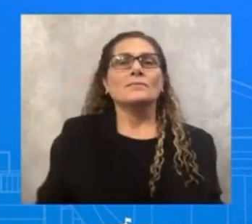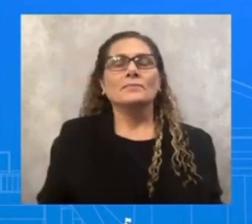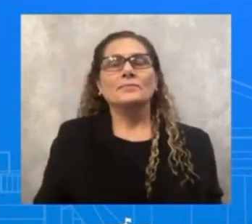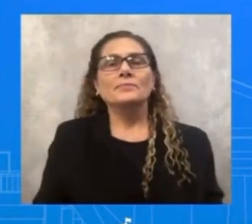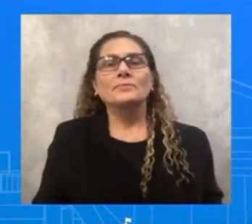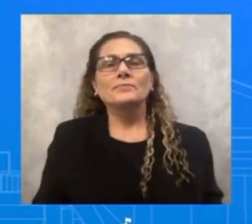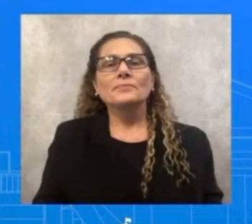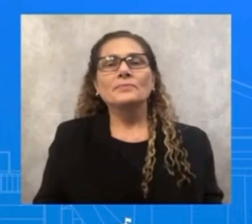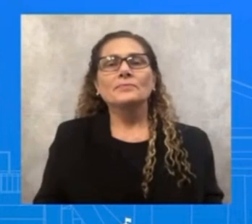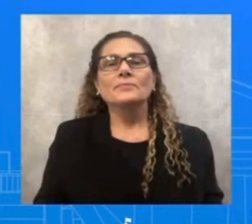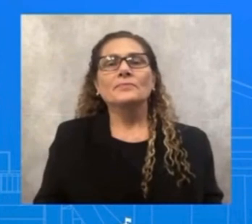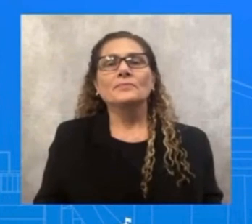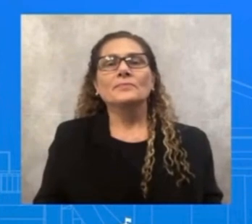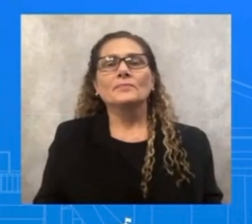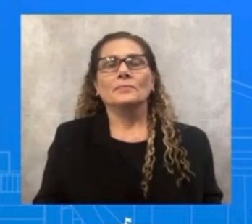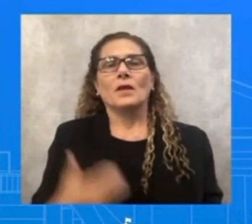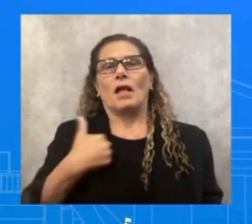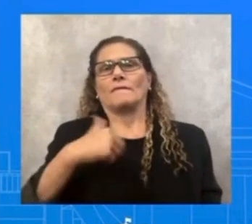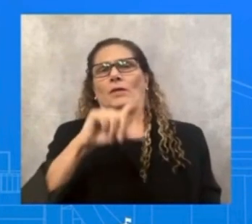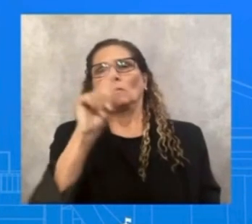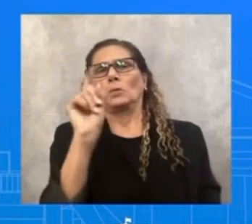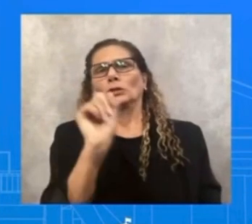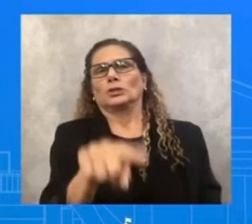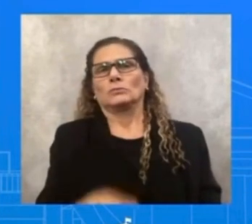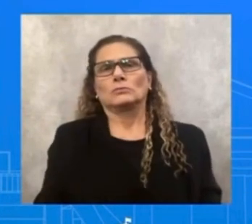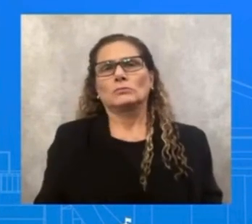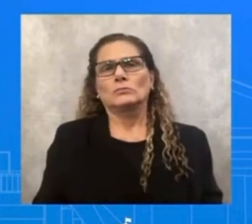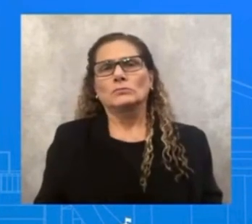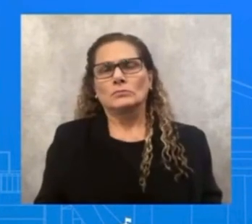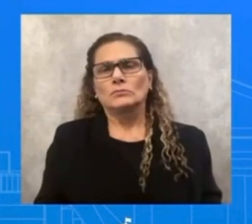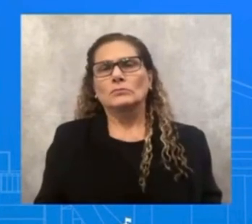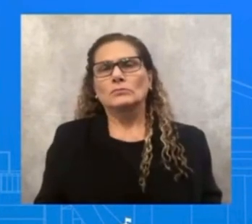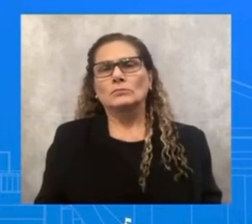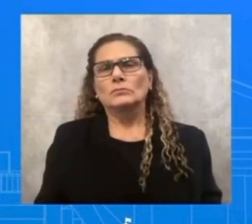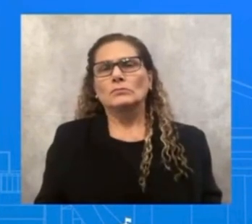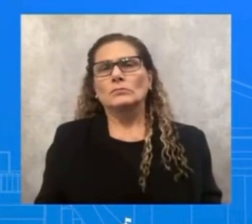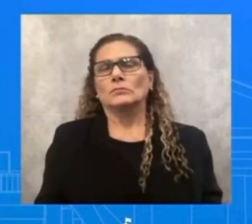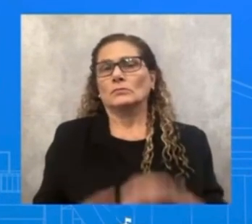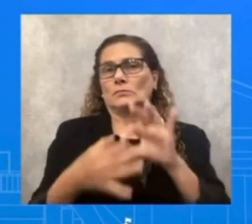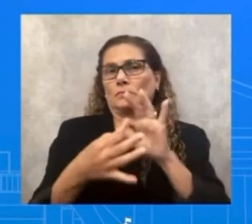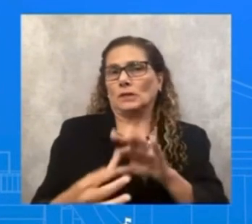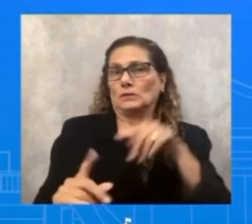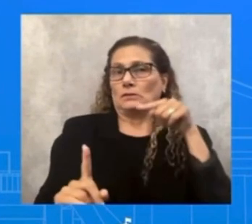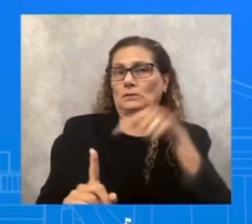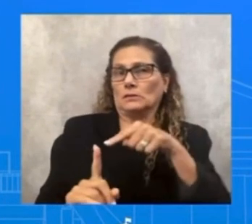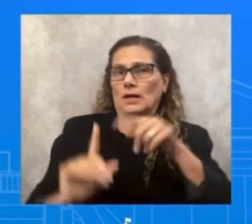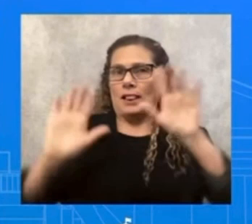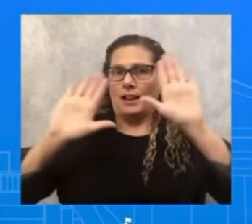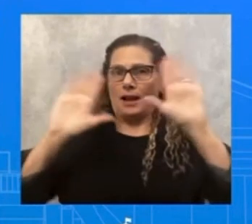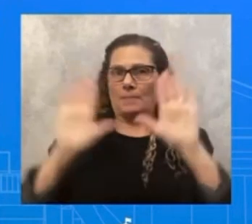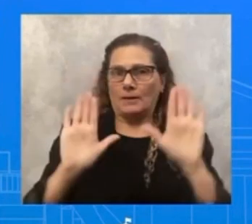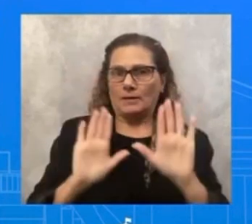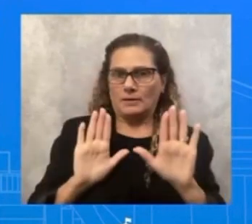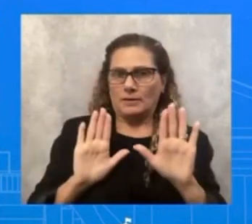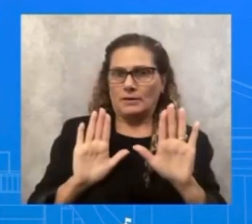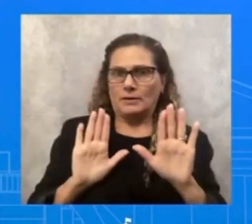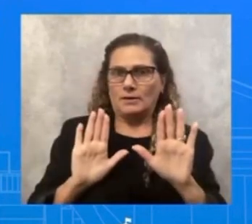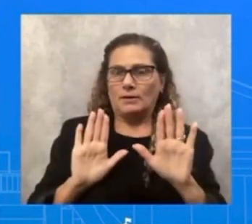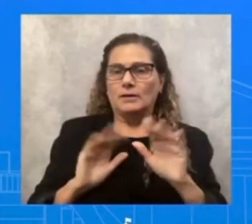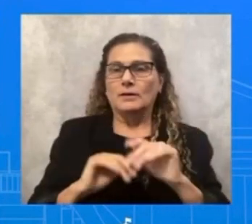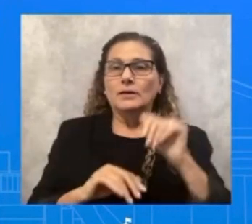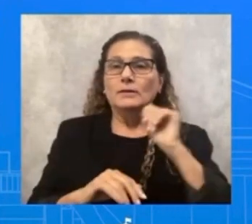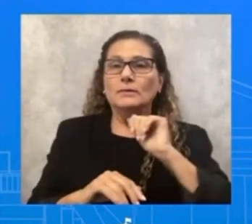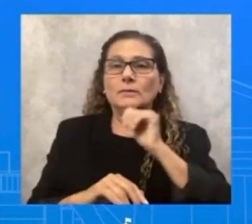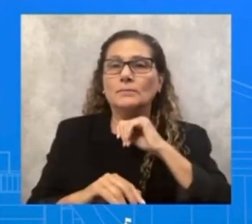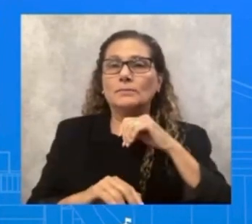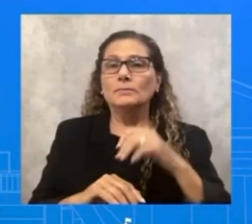on the economic climate agenda of the president. We know at Arizona right now, TSMC is having trouble with a local labor